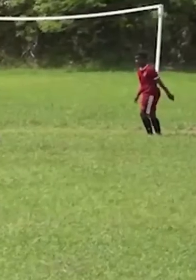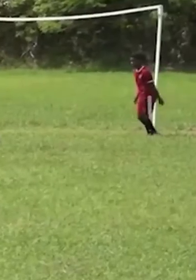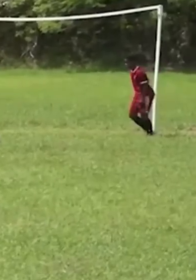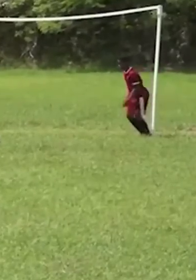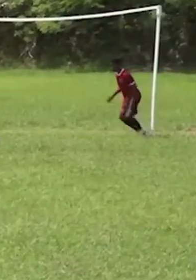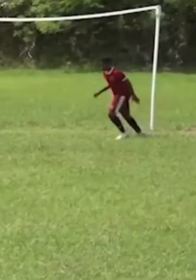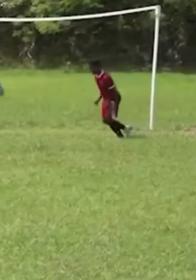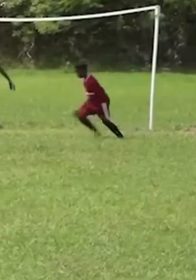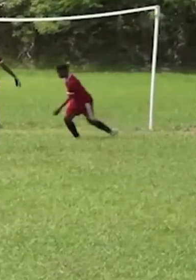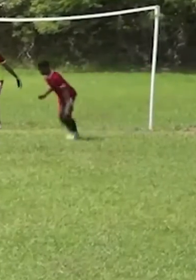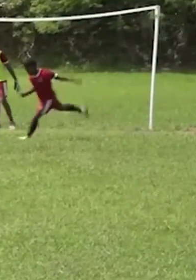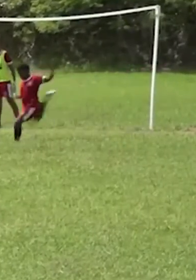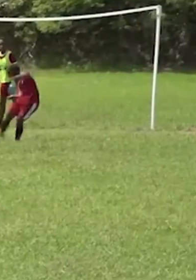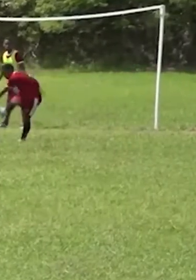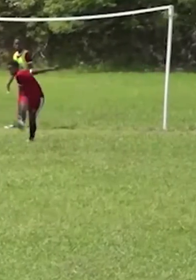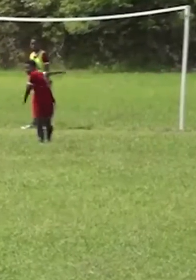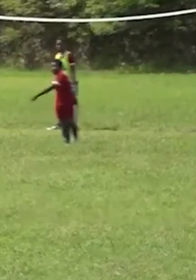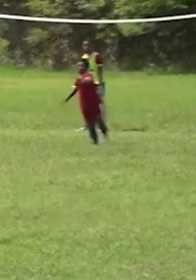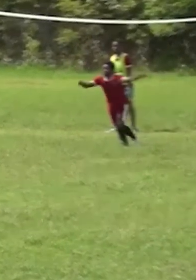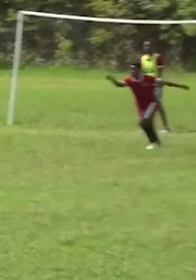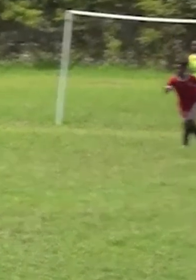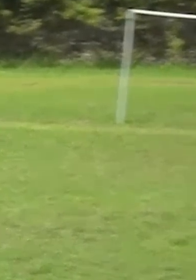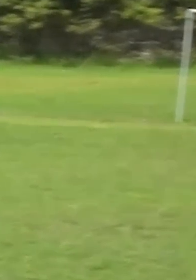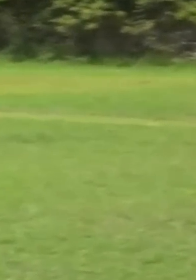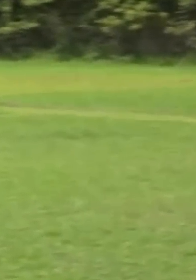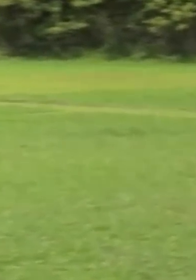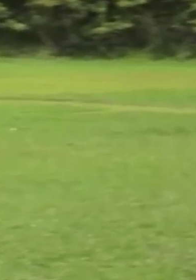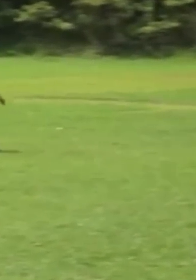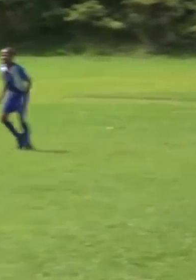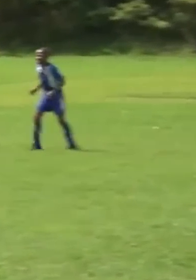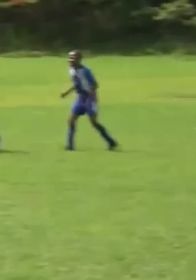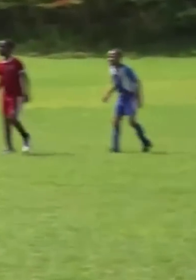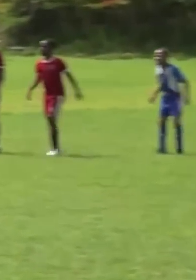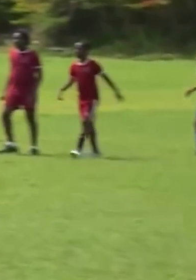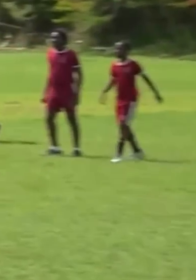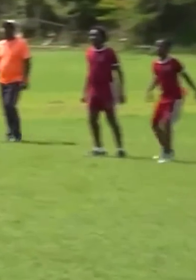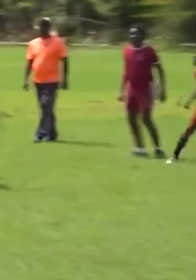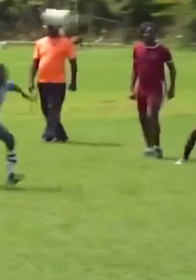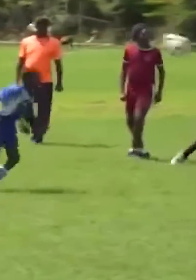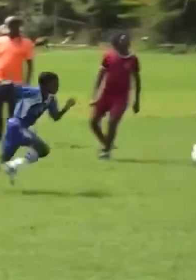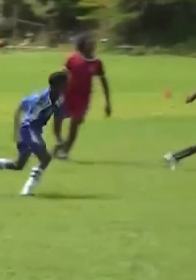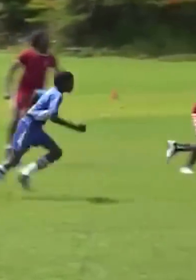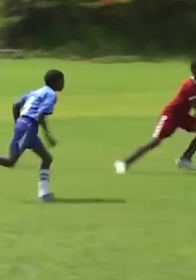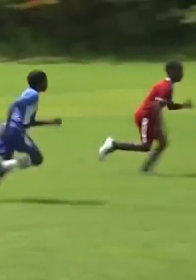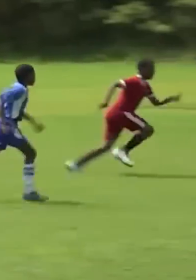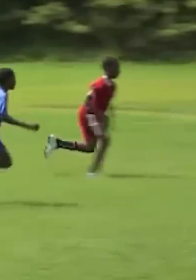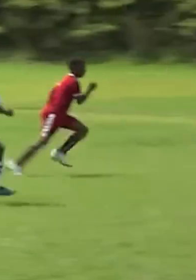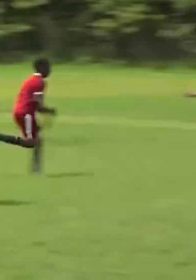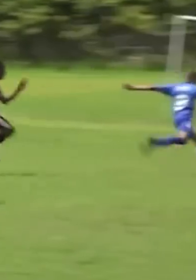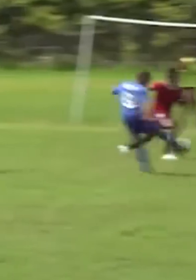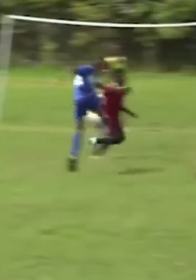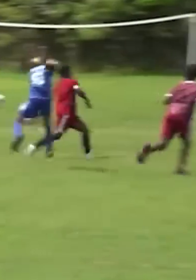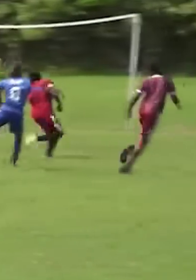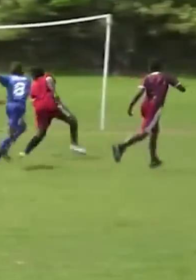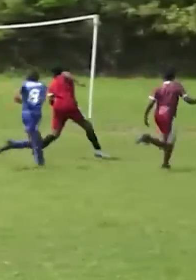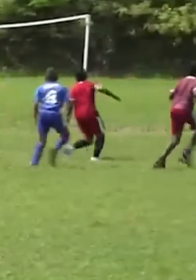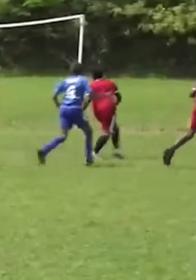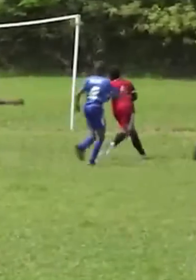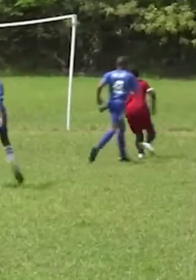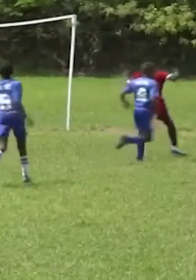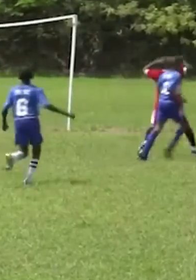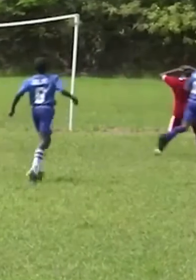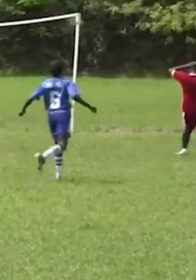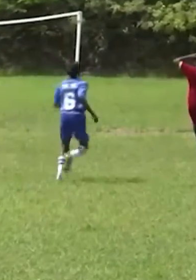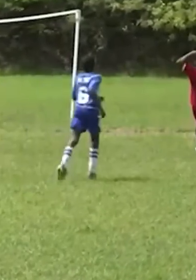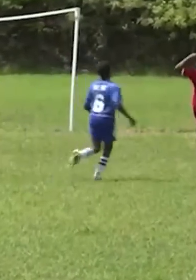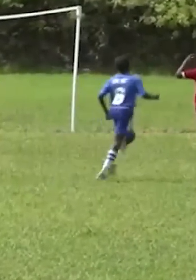West Terrace in blue already 1-0 up versus St. Matthews. Ball played forward to Alex Jones-Eiffel to smash home the